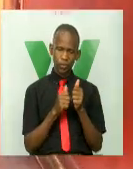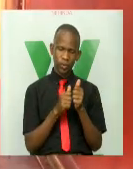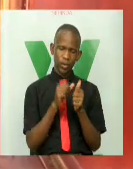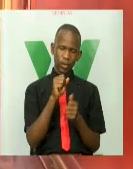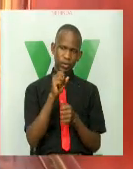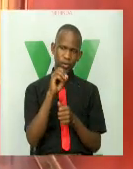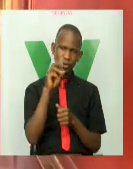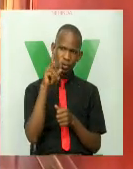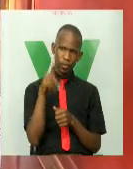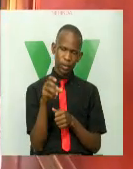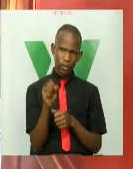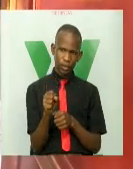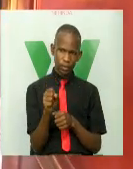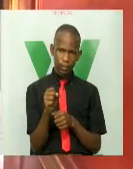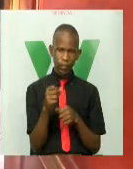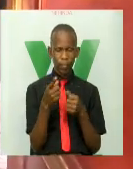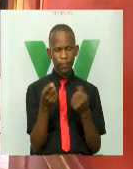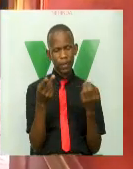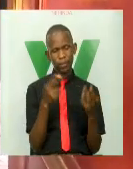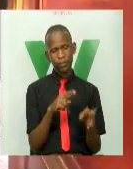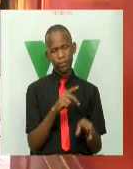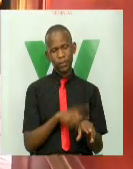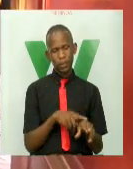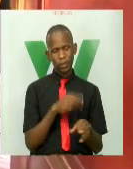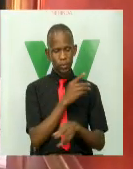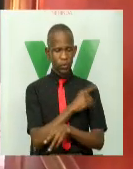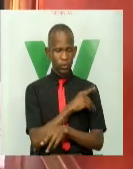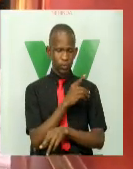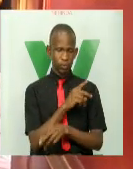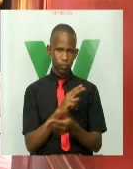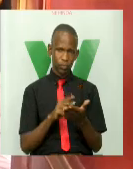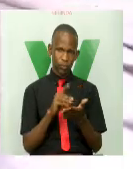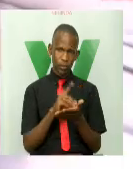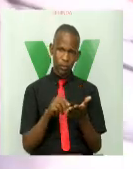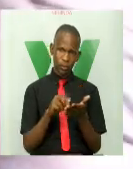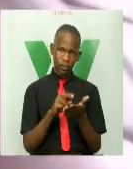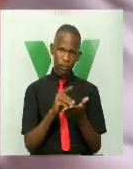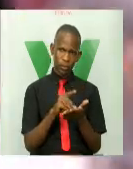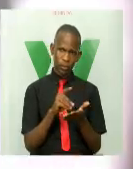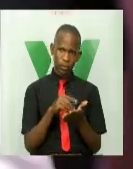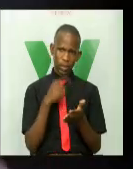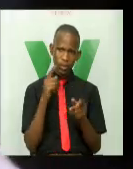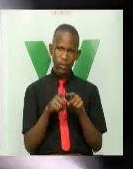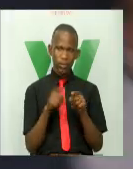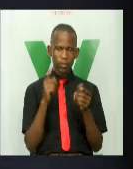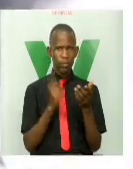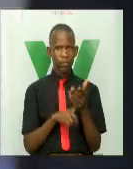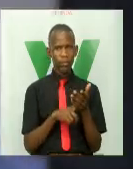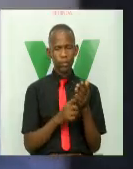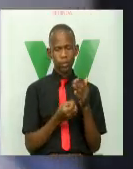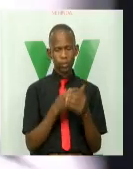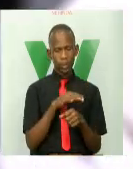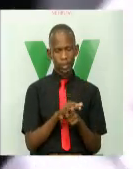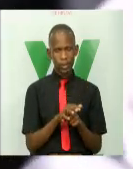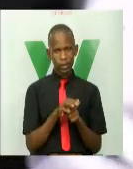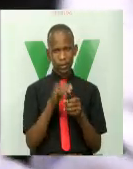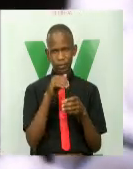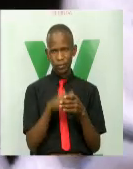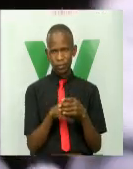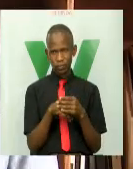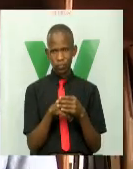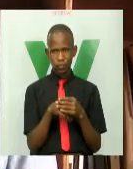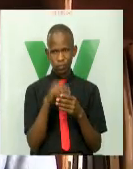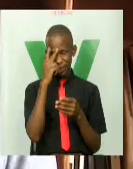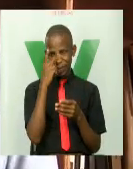Health. Ekintu kijeho mu bwire obwo abashaho nabo batungire COVID-19 kuruga habazire n'abana barikuba bizire